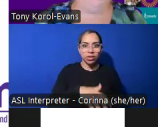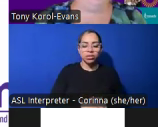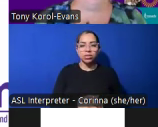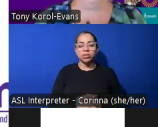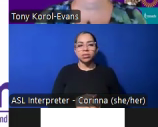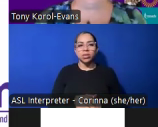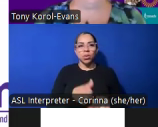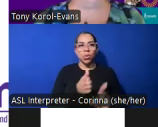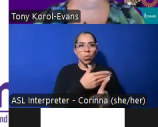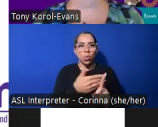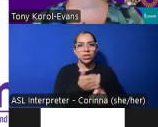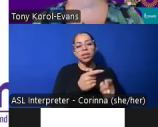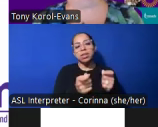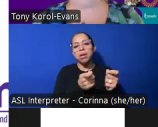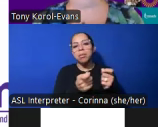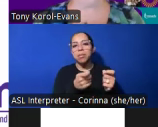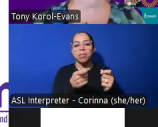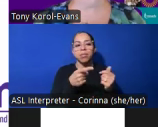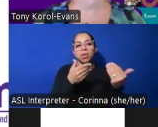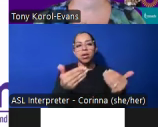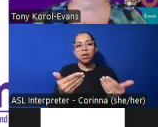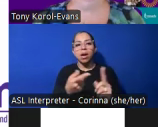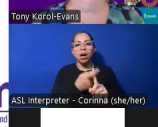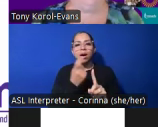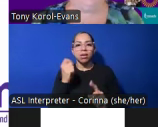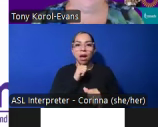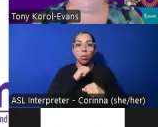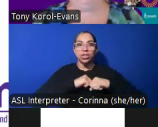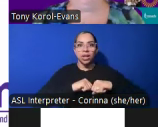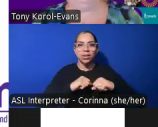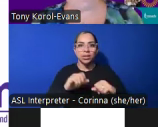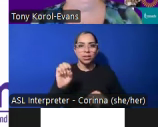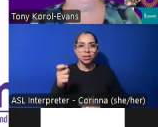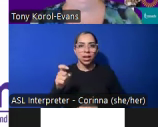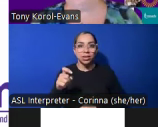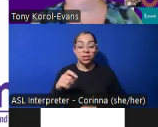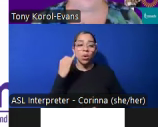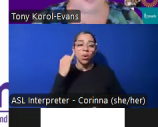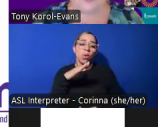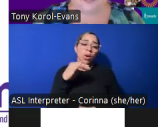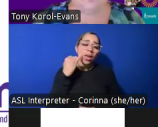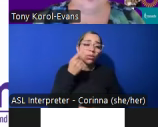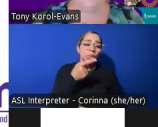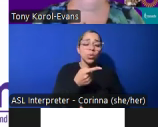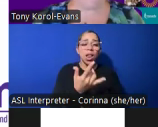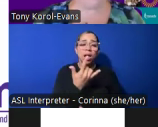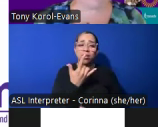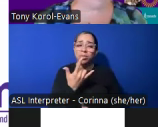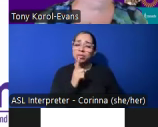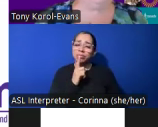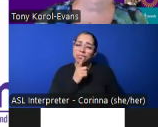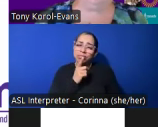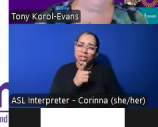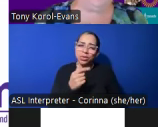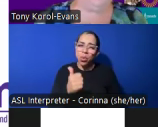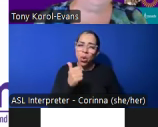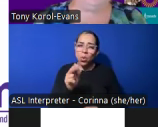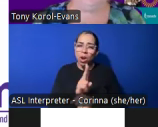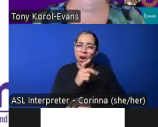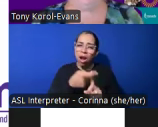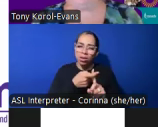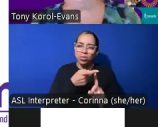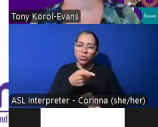them into unprotected sex. Oh, baby, if you really loved me, you wouldn't make me wear a condom. You know, you're the only one